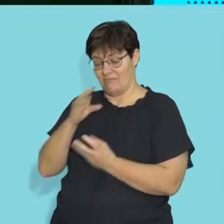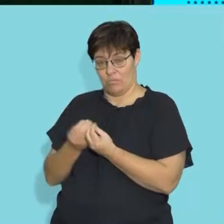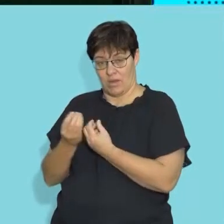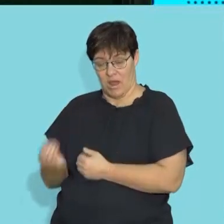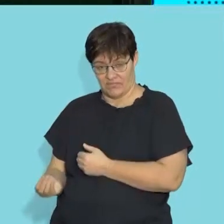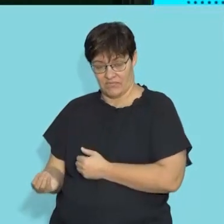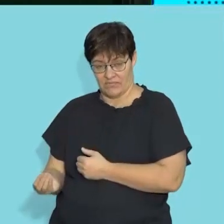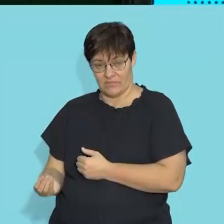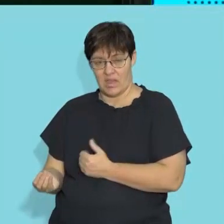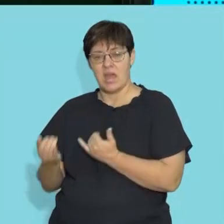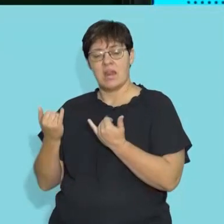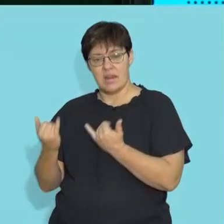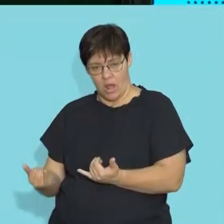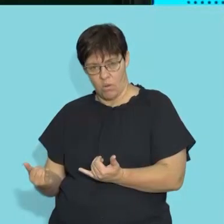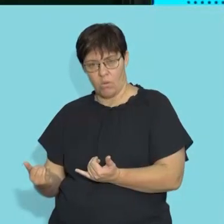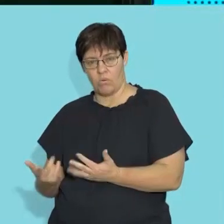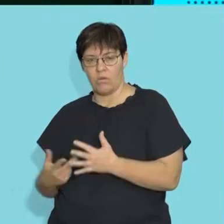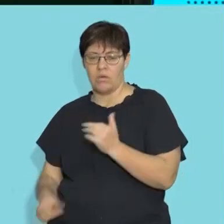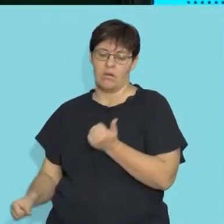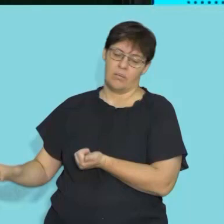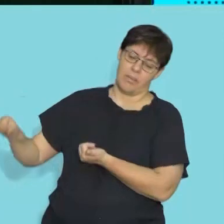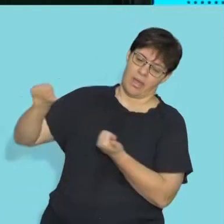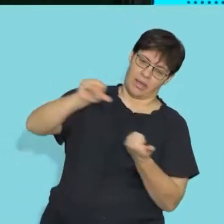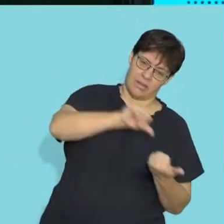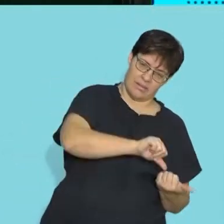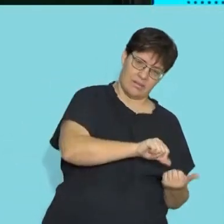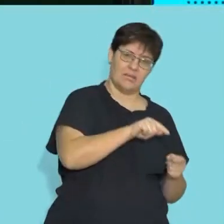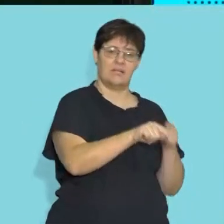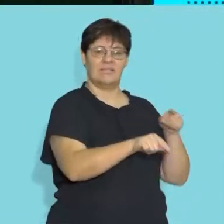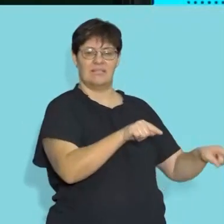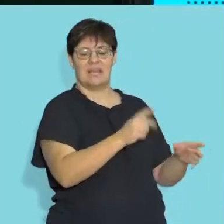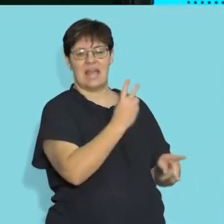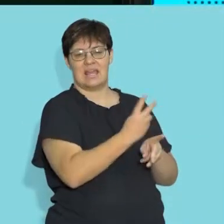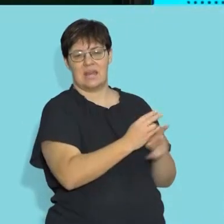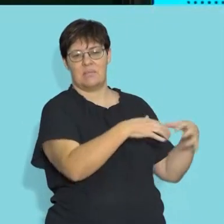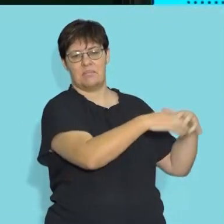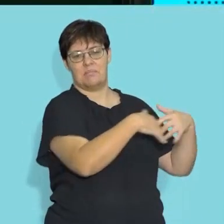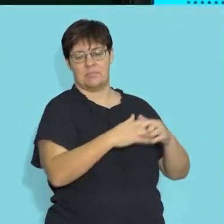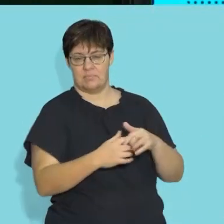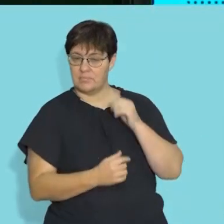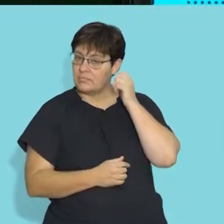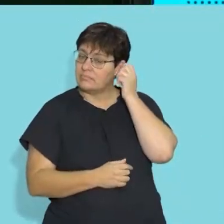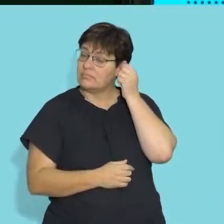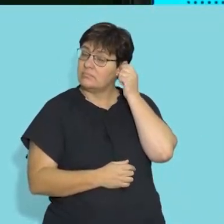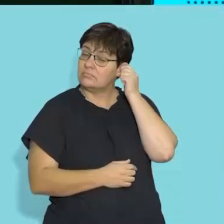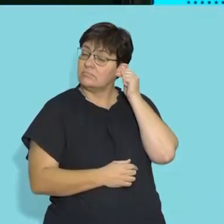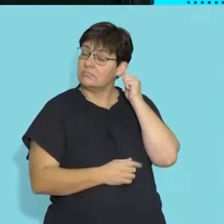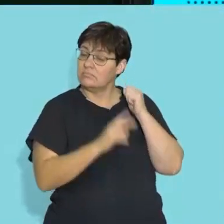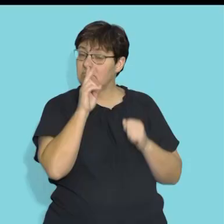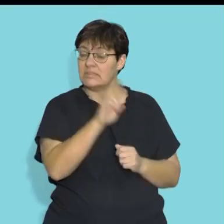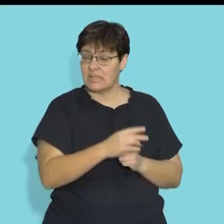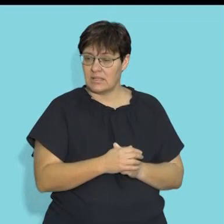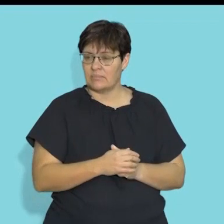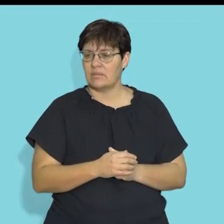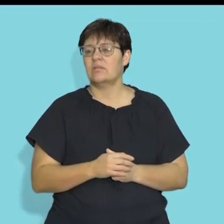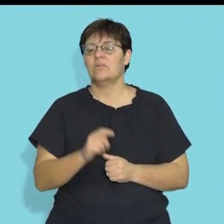enough product, that product might start to form some of the reactant again. So if you can see here,